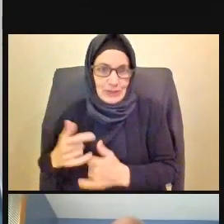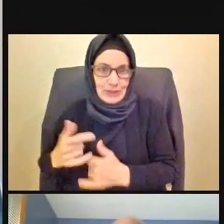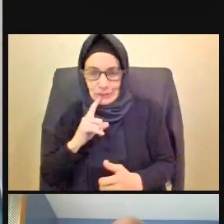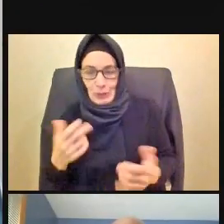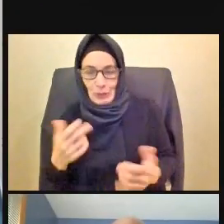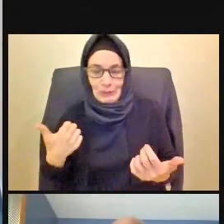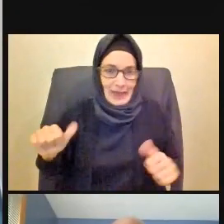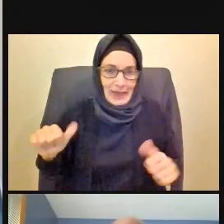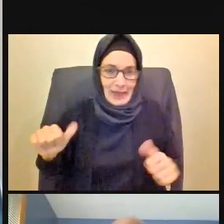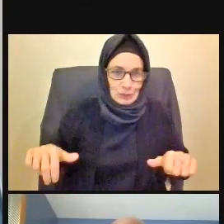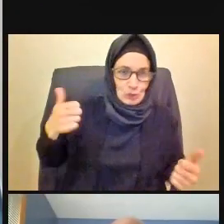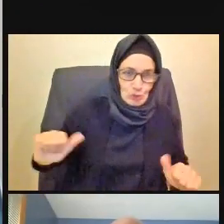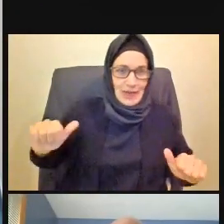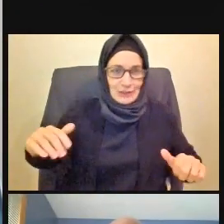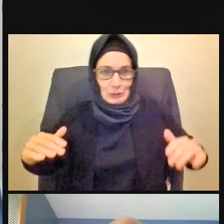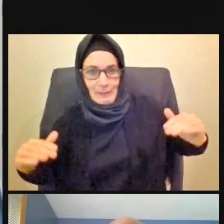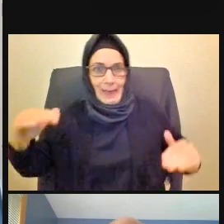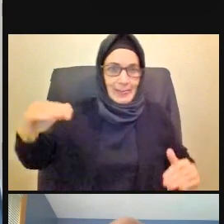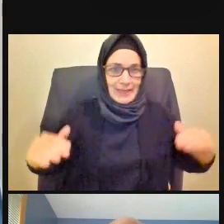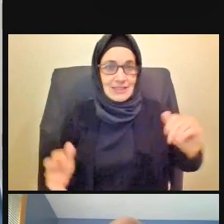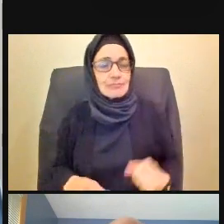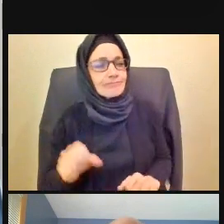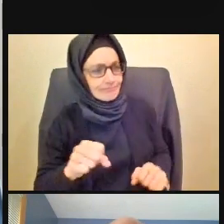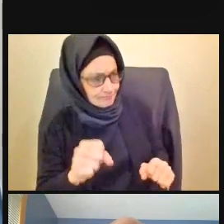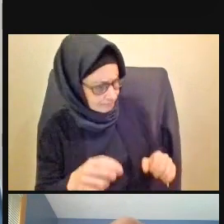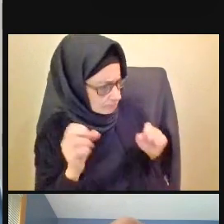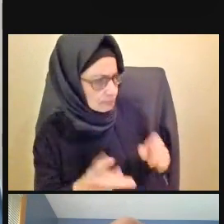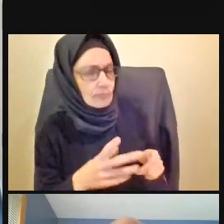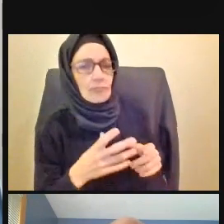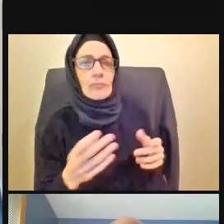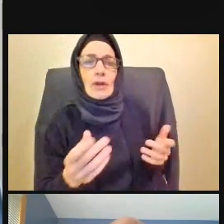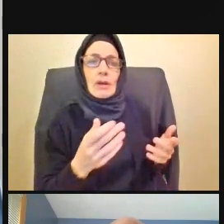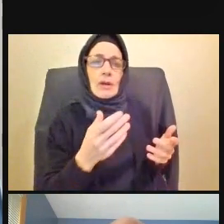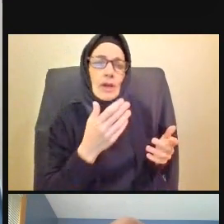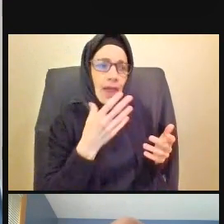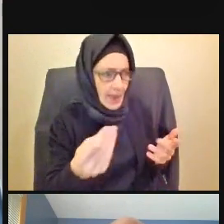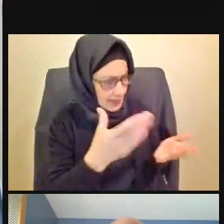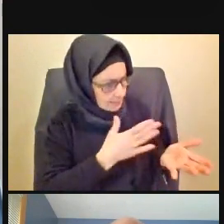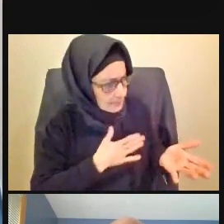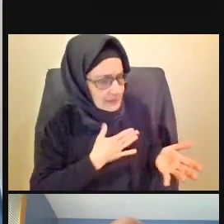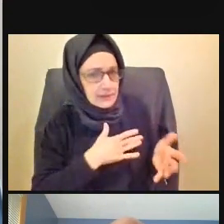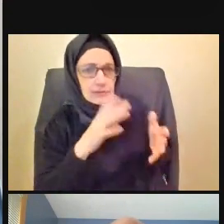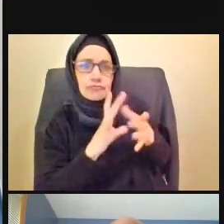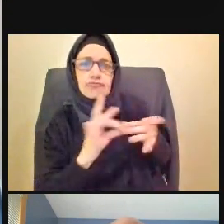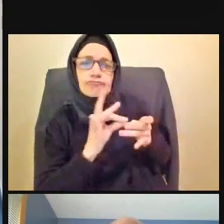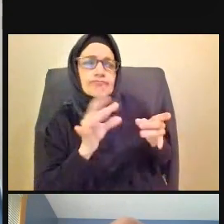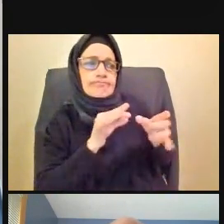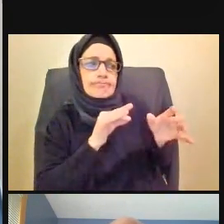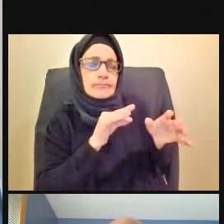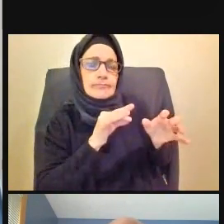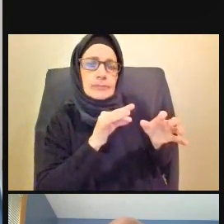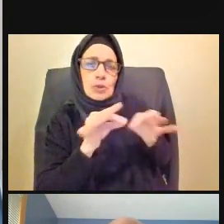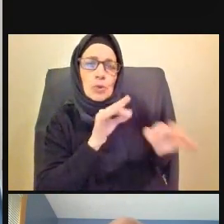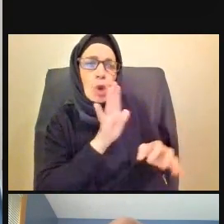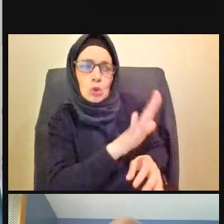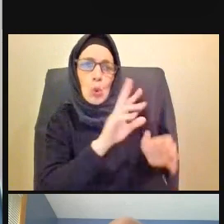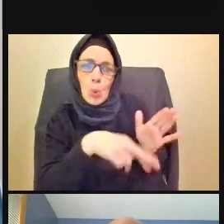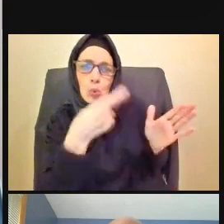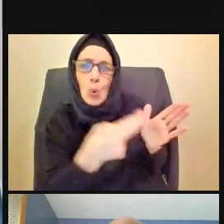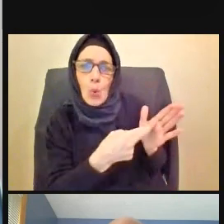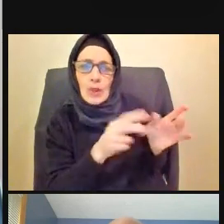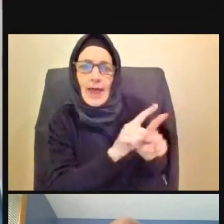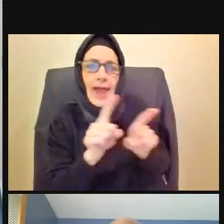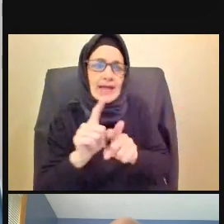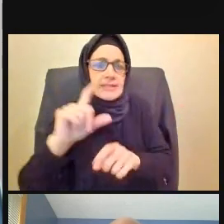Outstanding. And along those lines, speak to your role, if you don't mind, as a faith leader, as a masjid